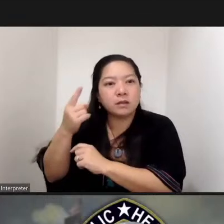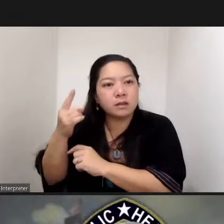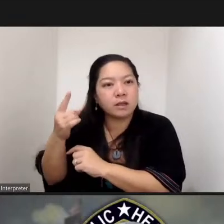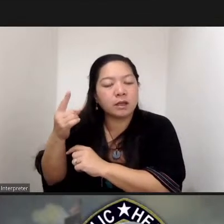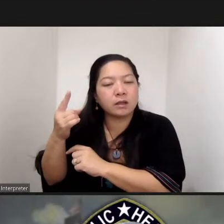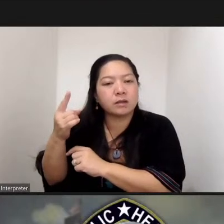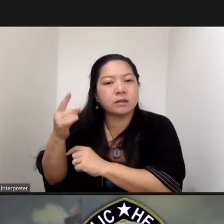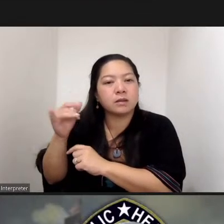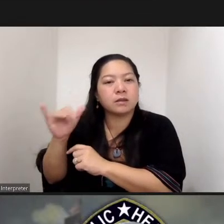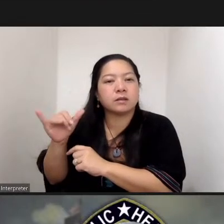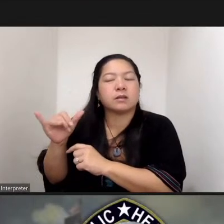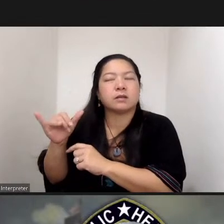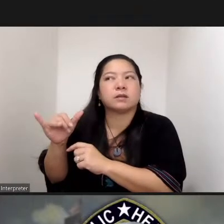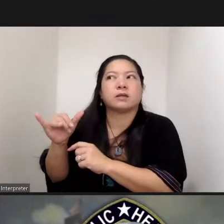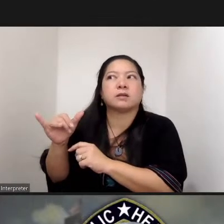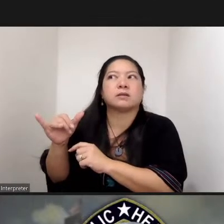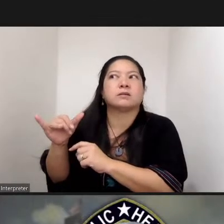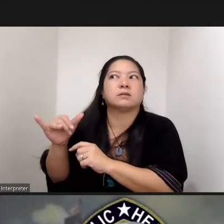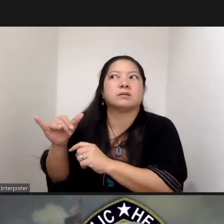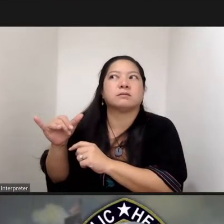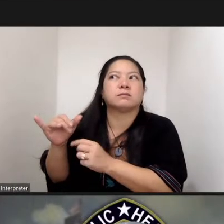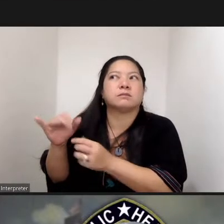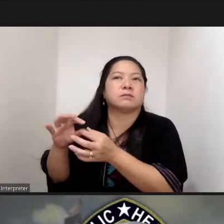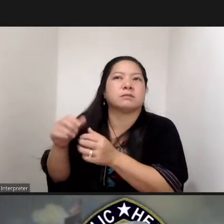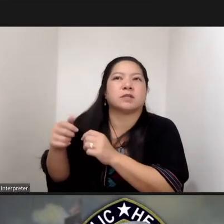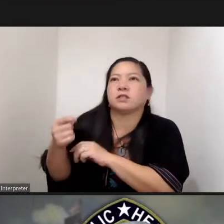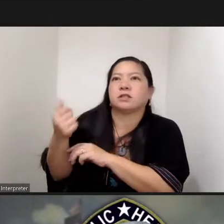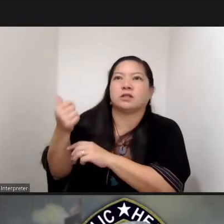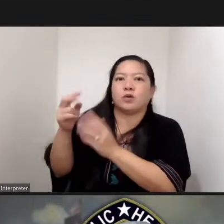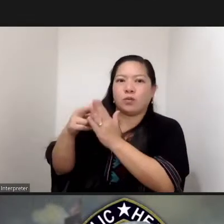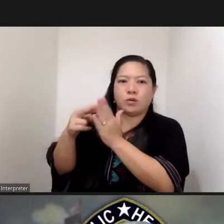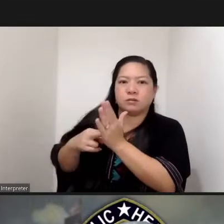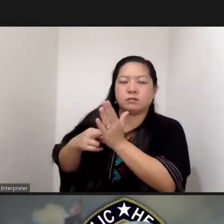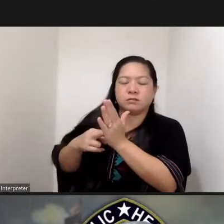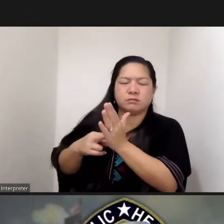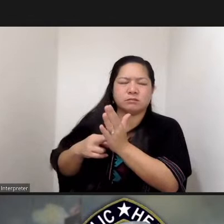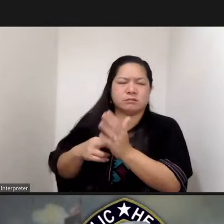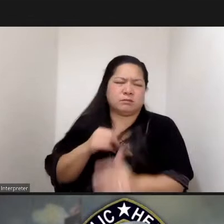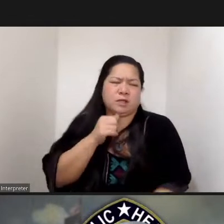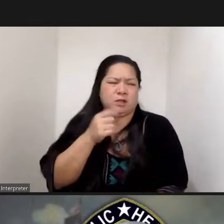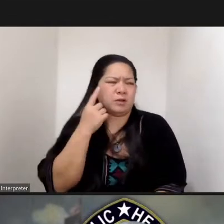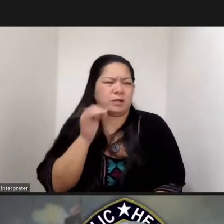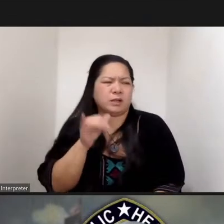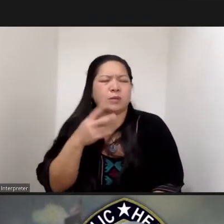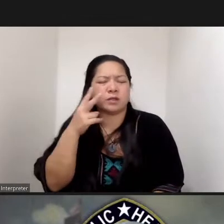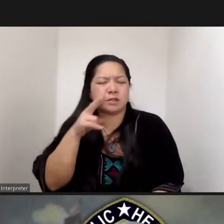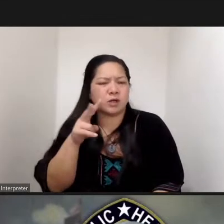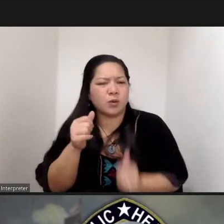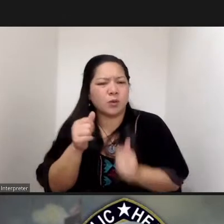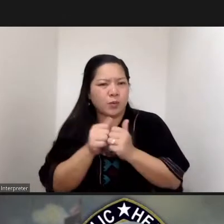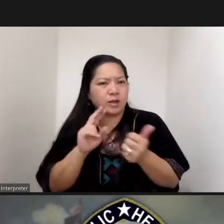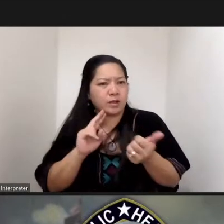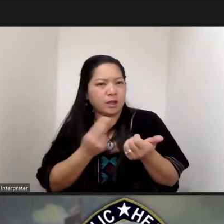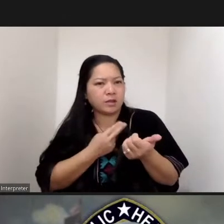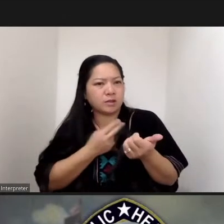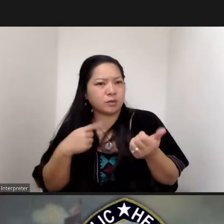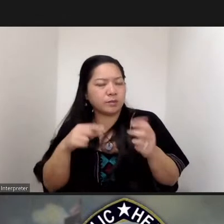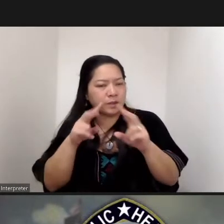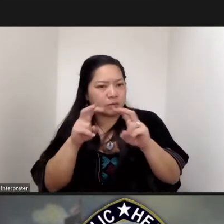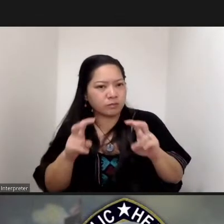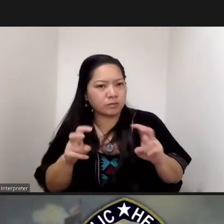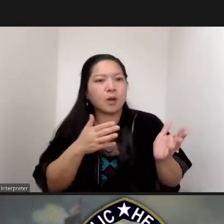restrictions. I don't think we'll see that with us because we've been very methodical, very strategic, and